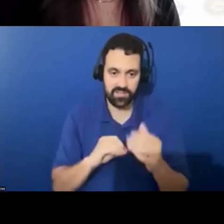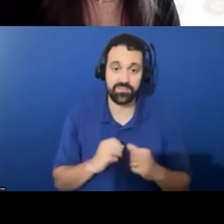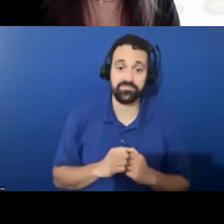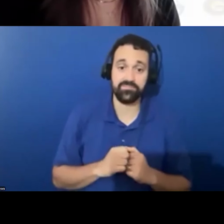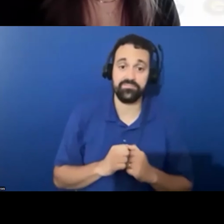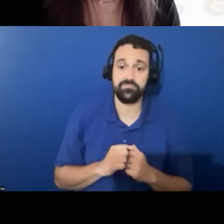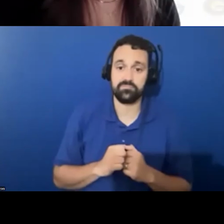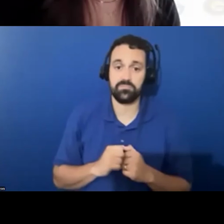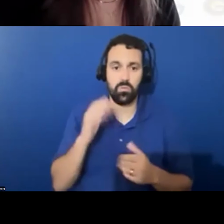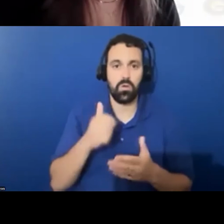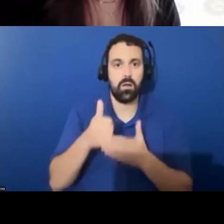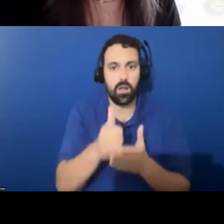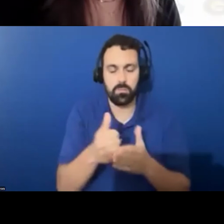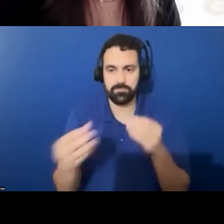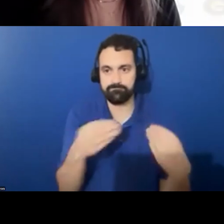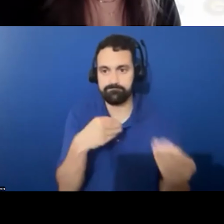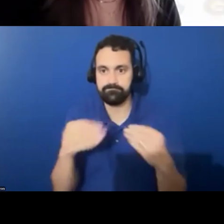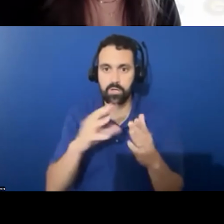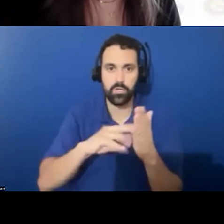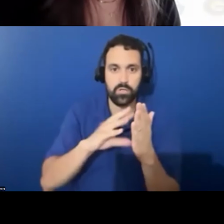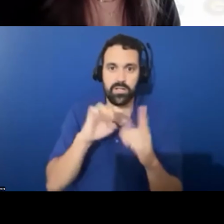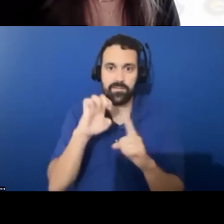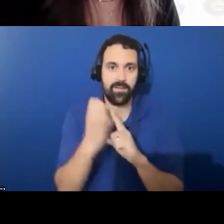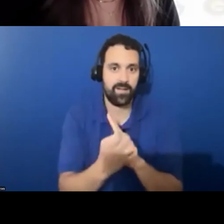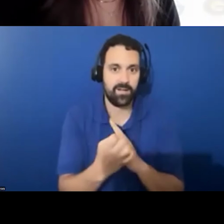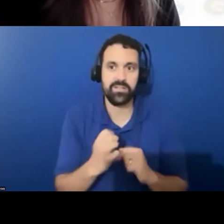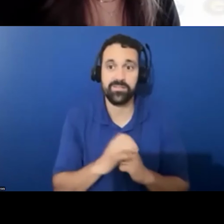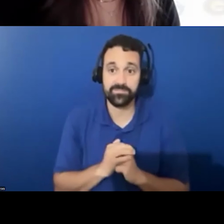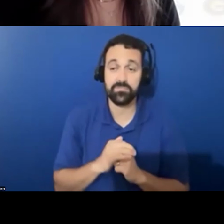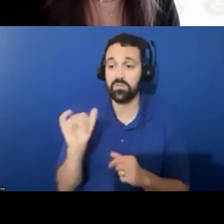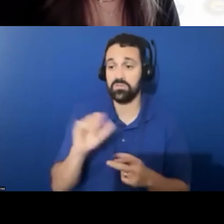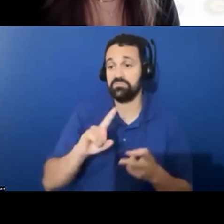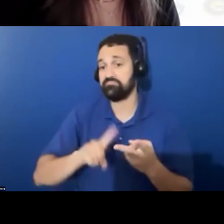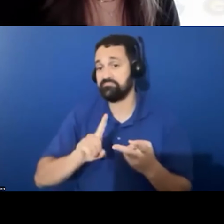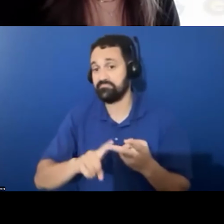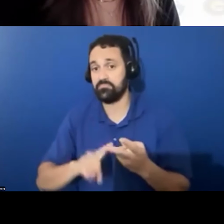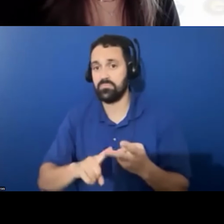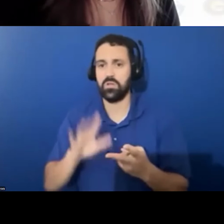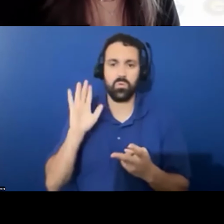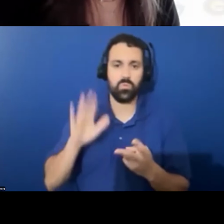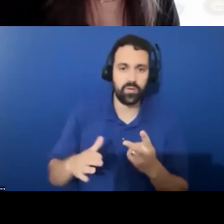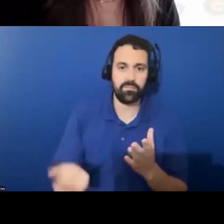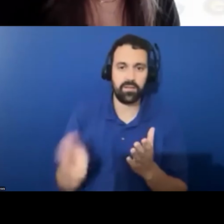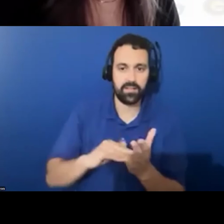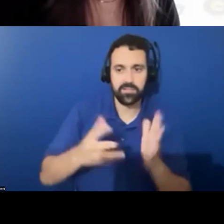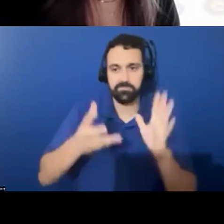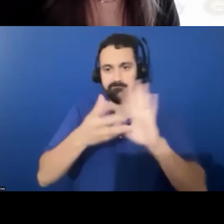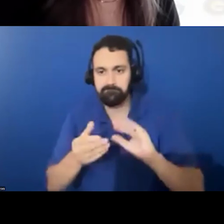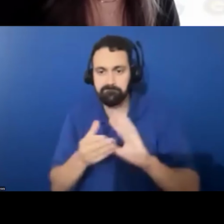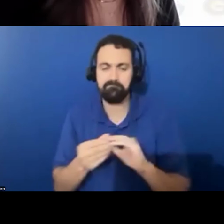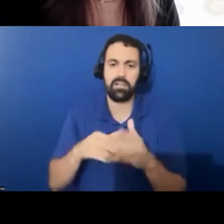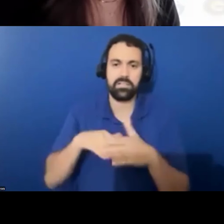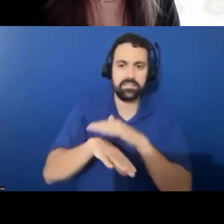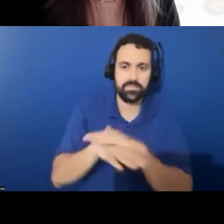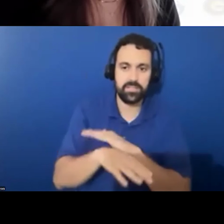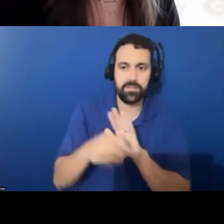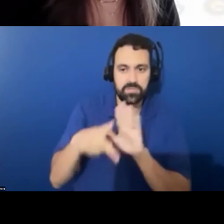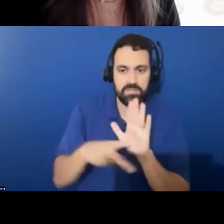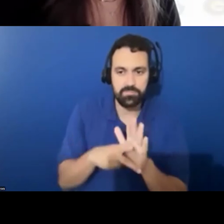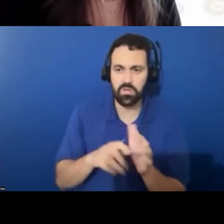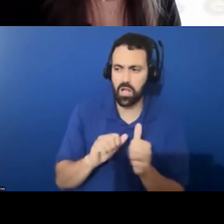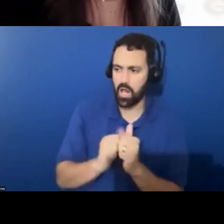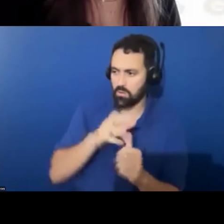and flexible learning environments. Next, we'll do a quick refresher on WCAG accessibility principles and how they apply in course